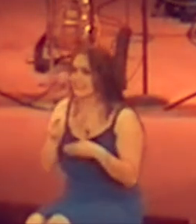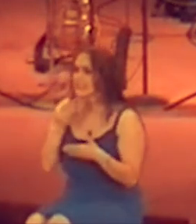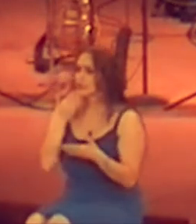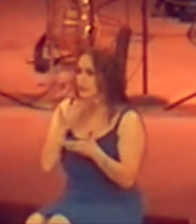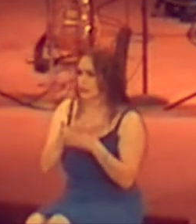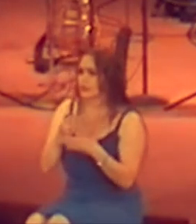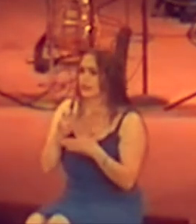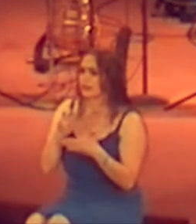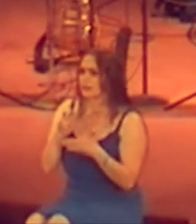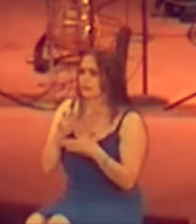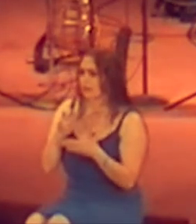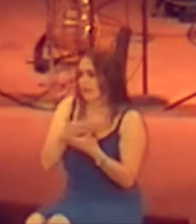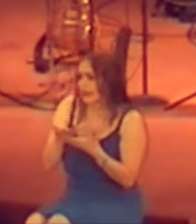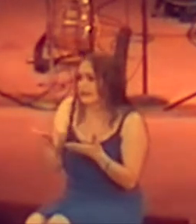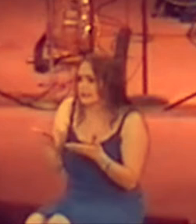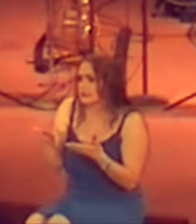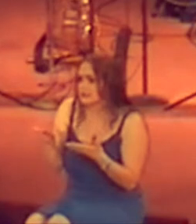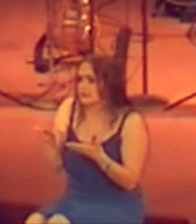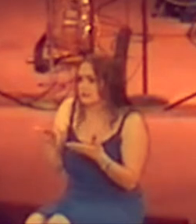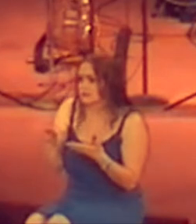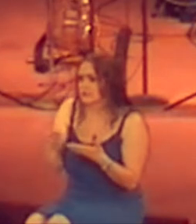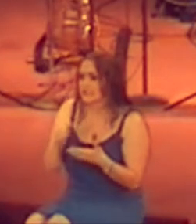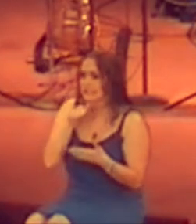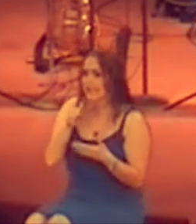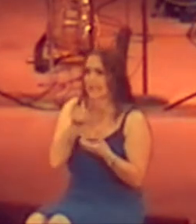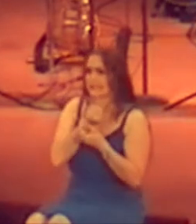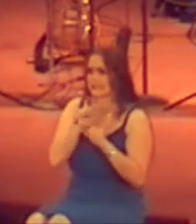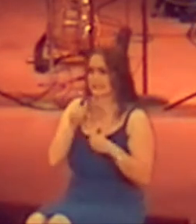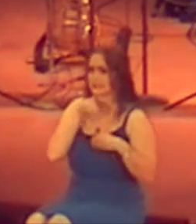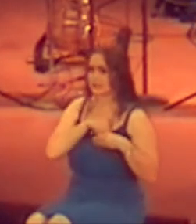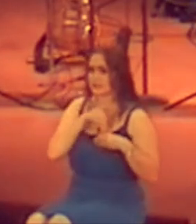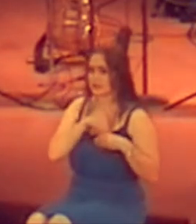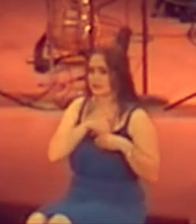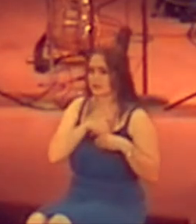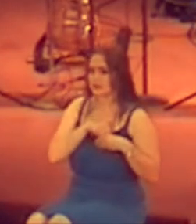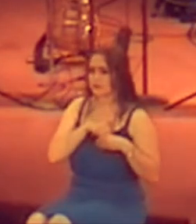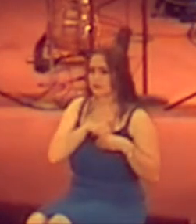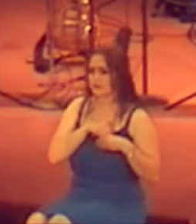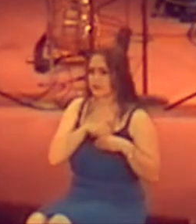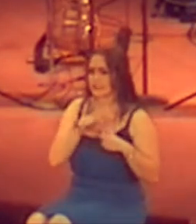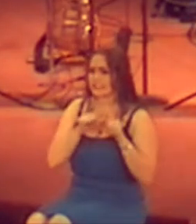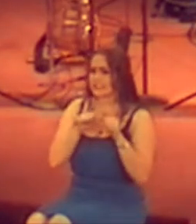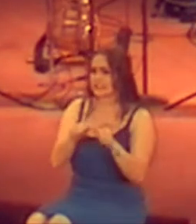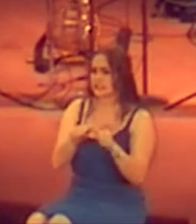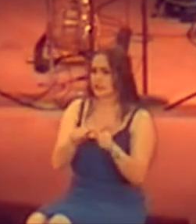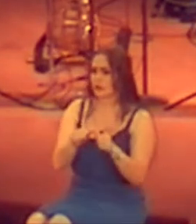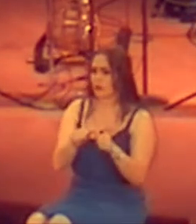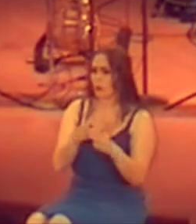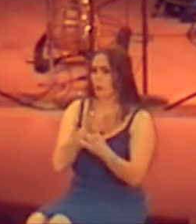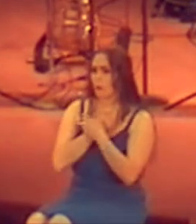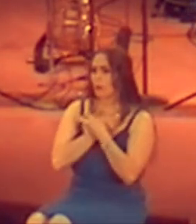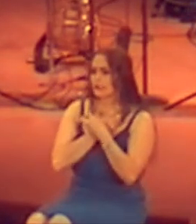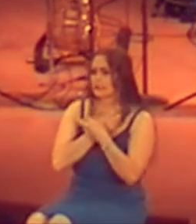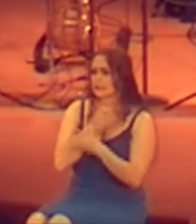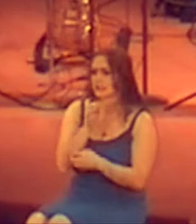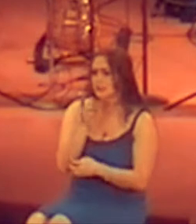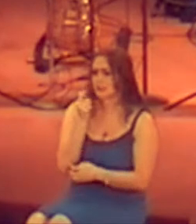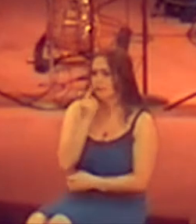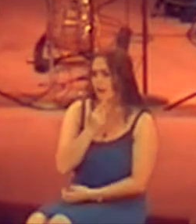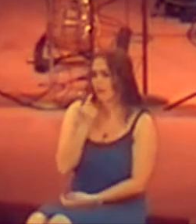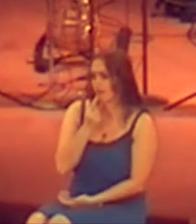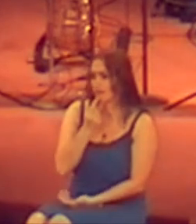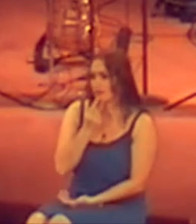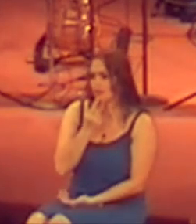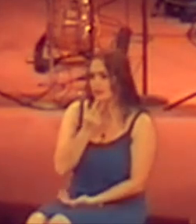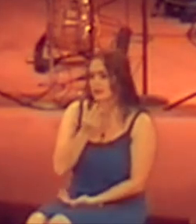while those who are unredeemed in their hearts may remain poisonous in their mouths. James is looking